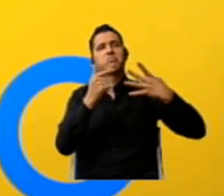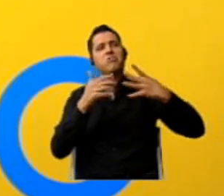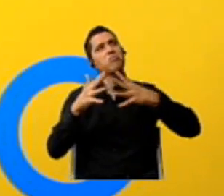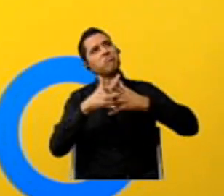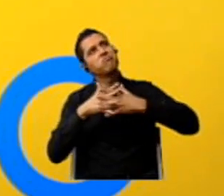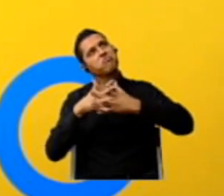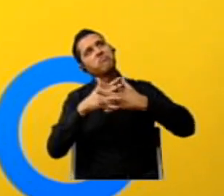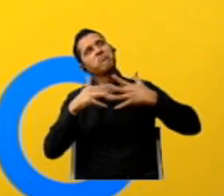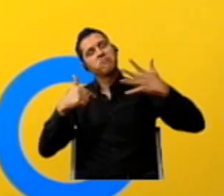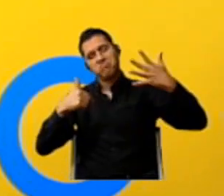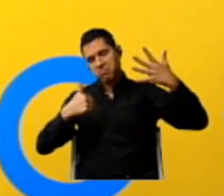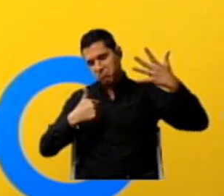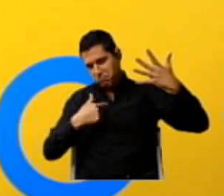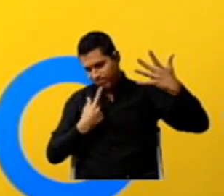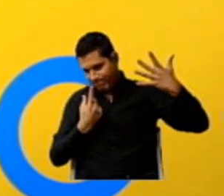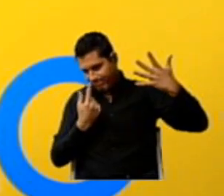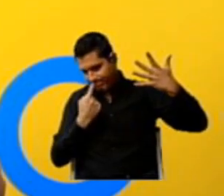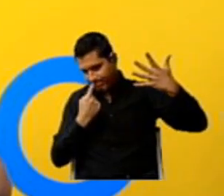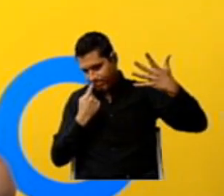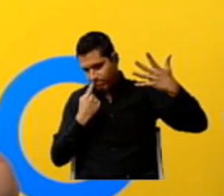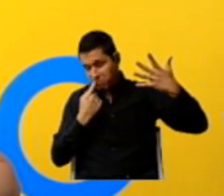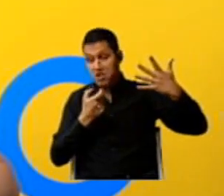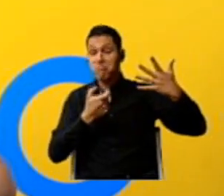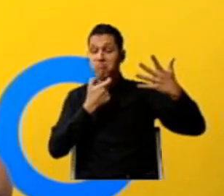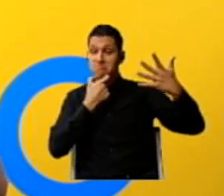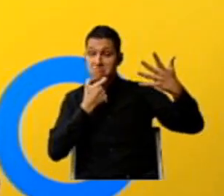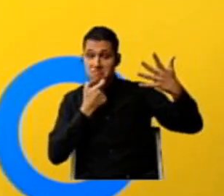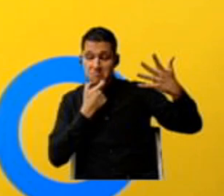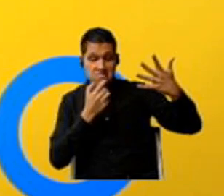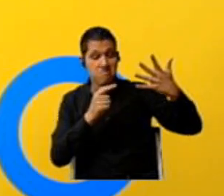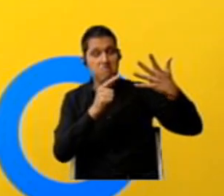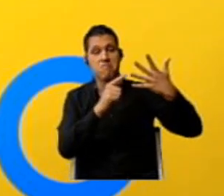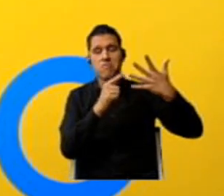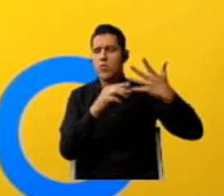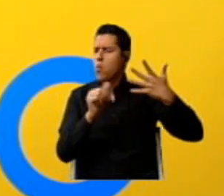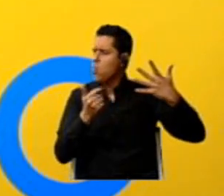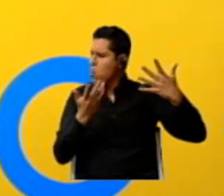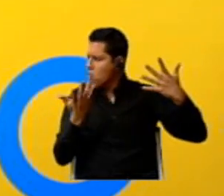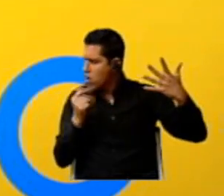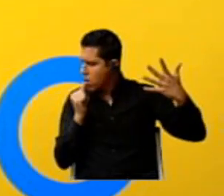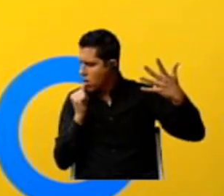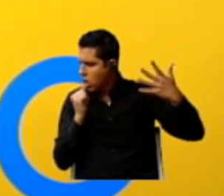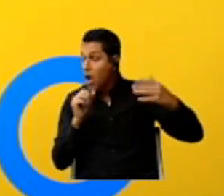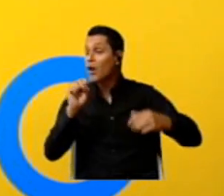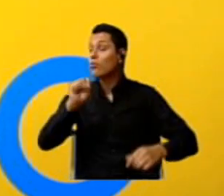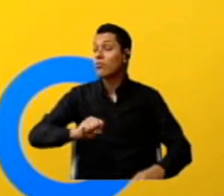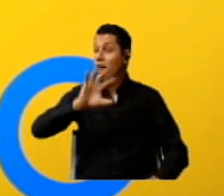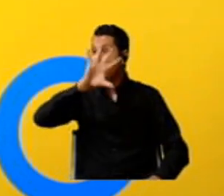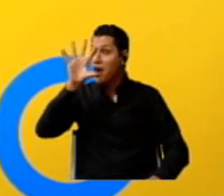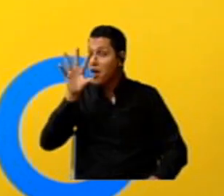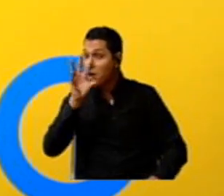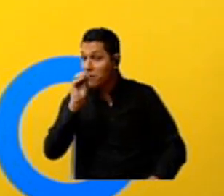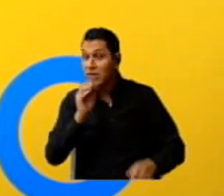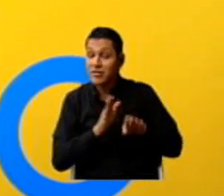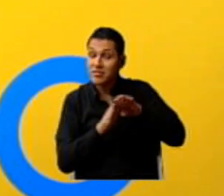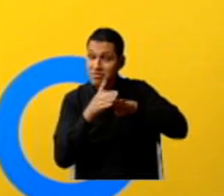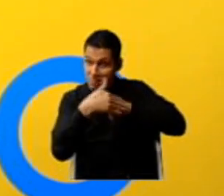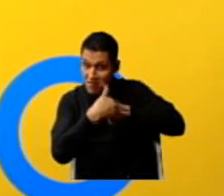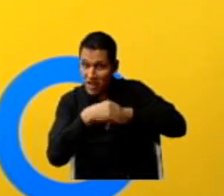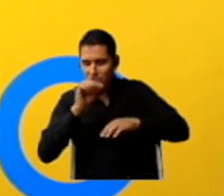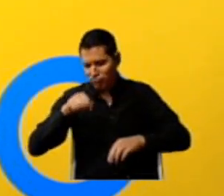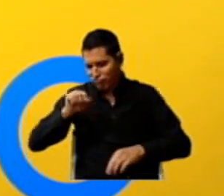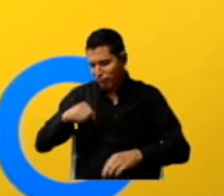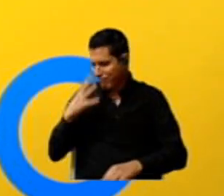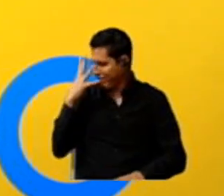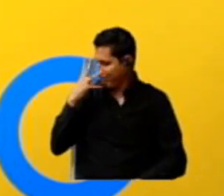United States, the United Kingdom. What else? South Africa and Jamaica.